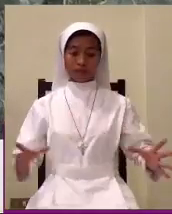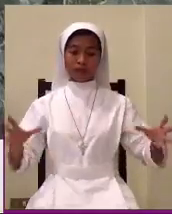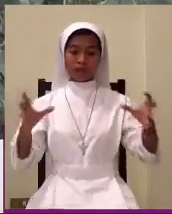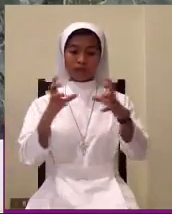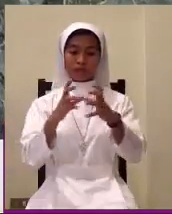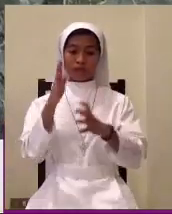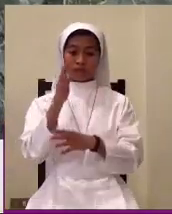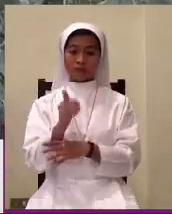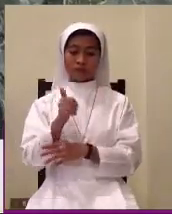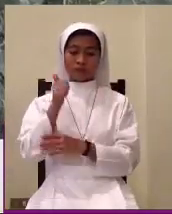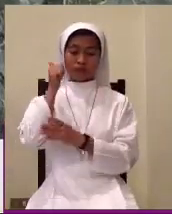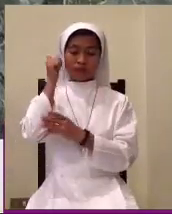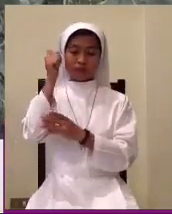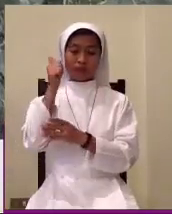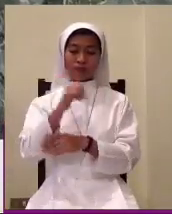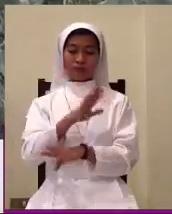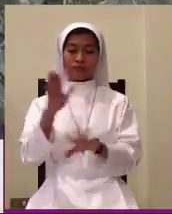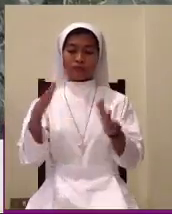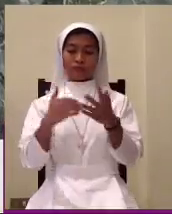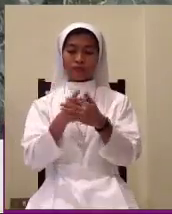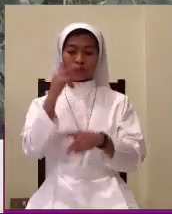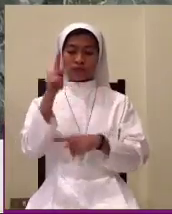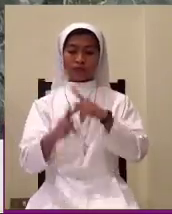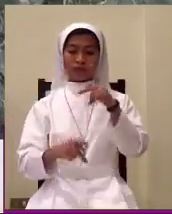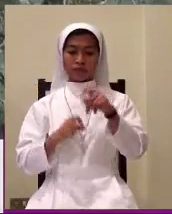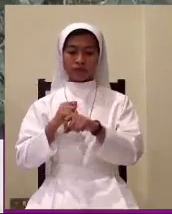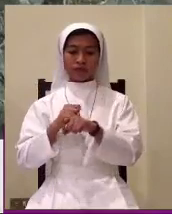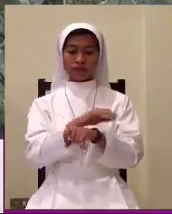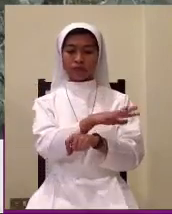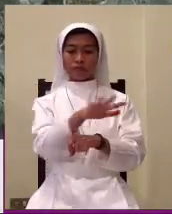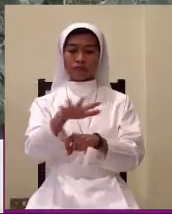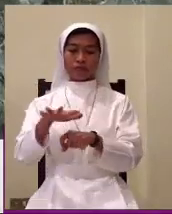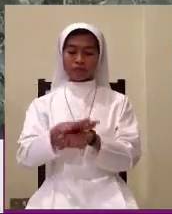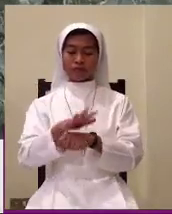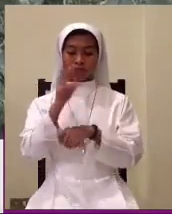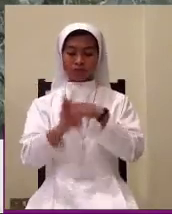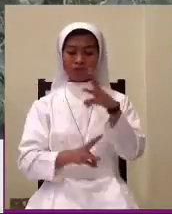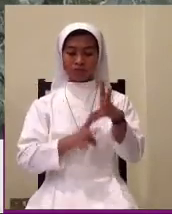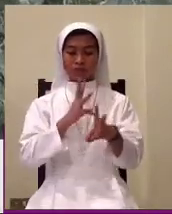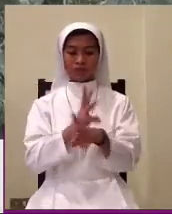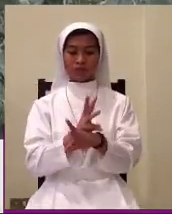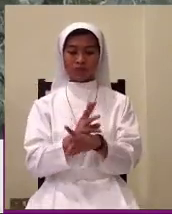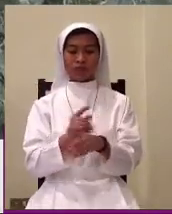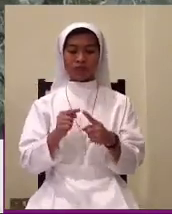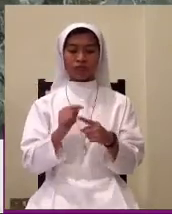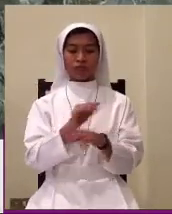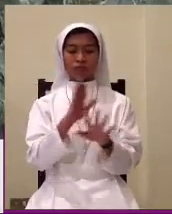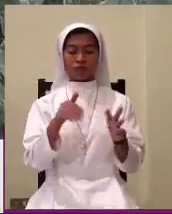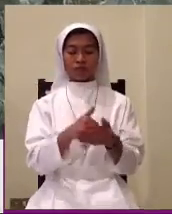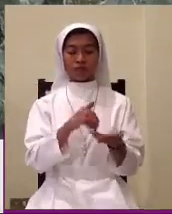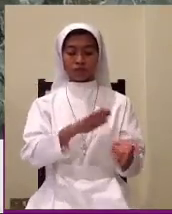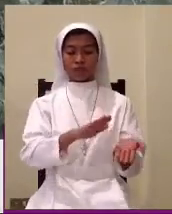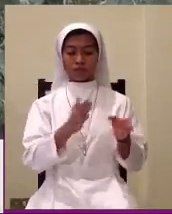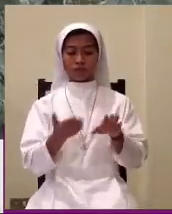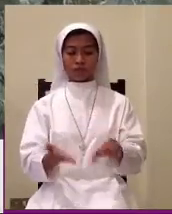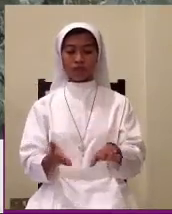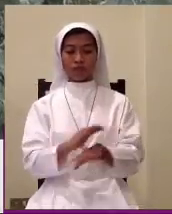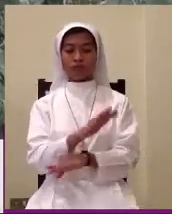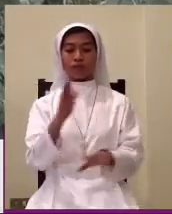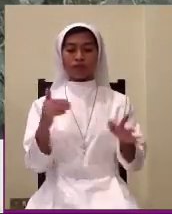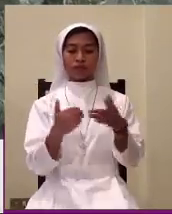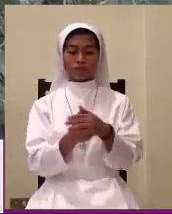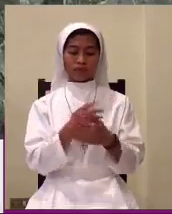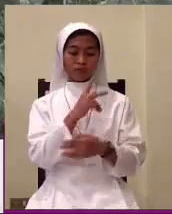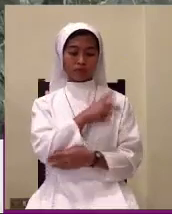children scattered throughout the world. To our departed brothers and sisters, and to all who are pleasing to you at